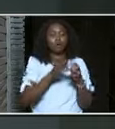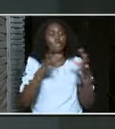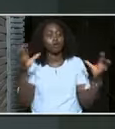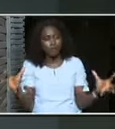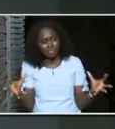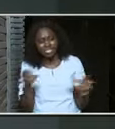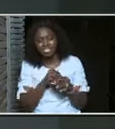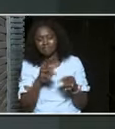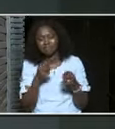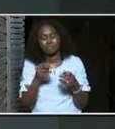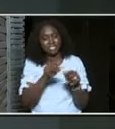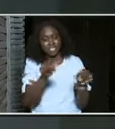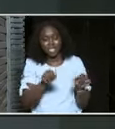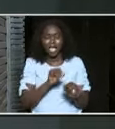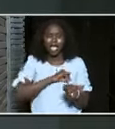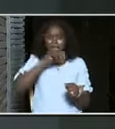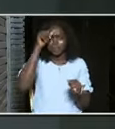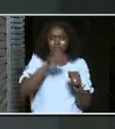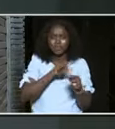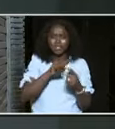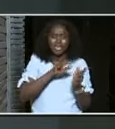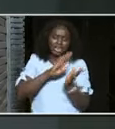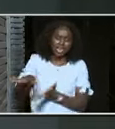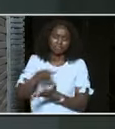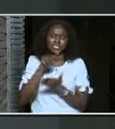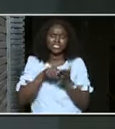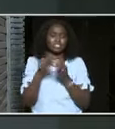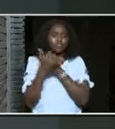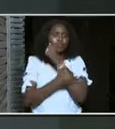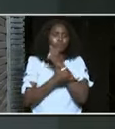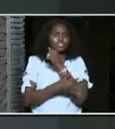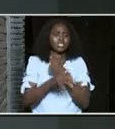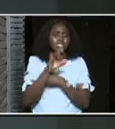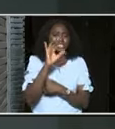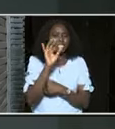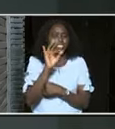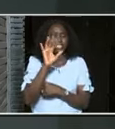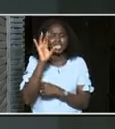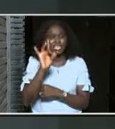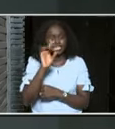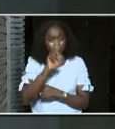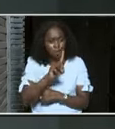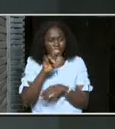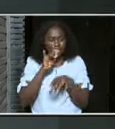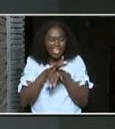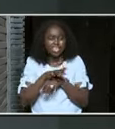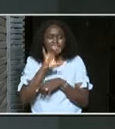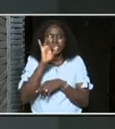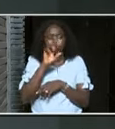I remember when I was living in this country, end of 1981, early 80, my